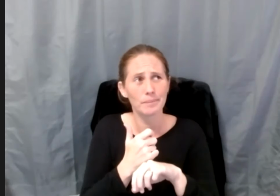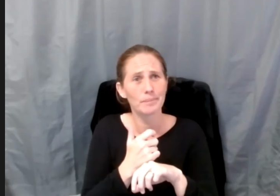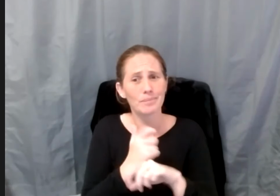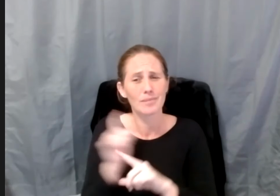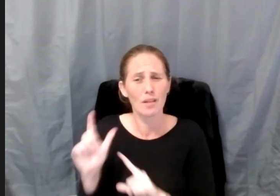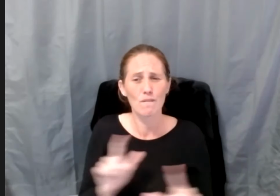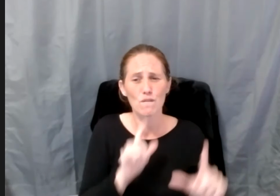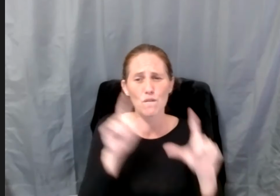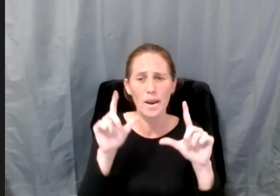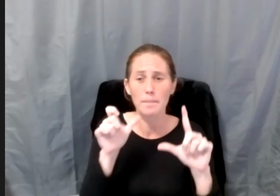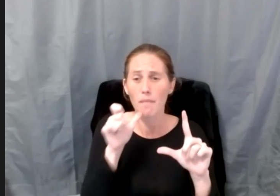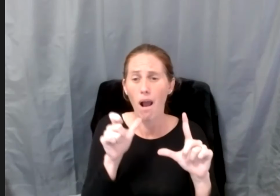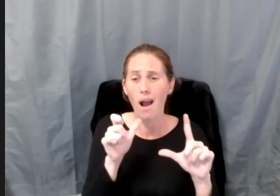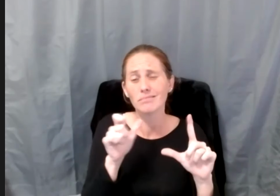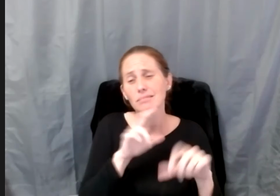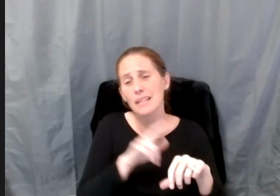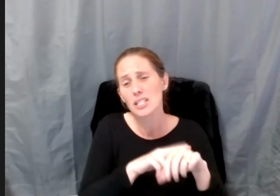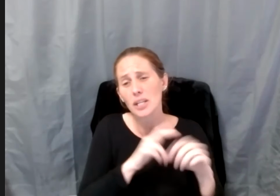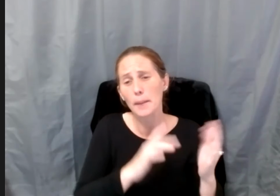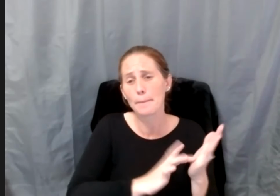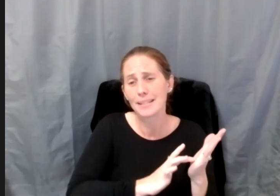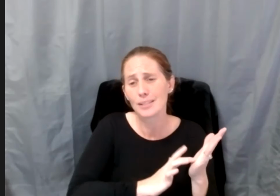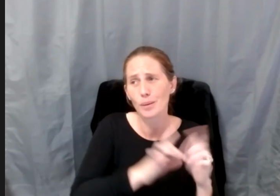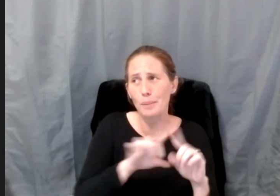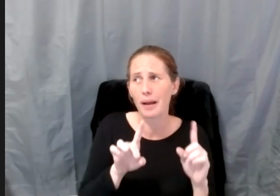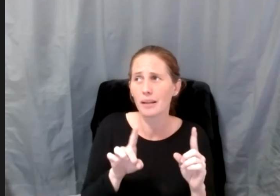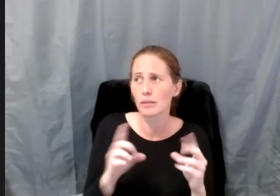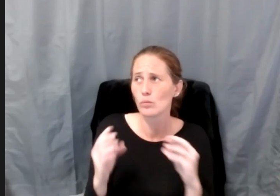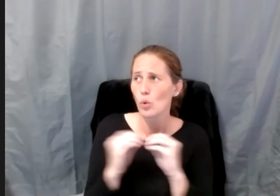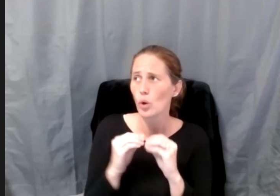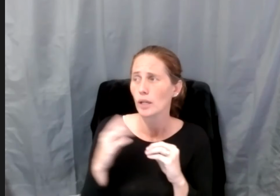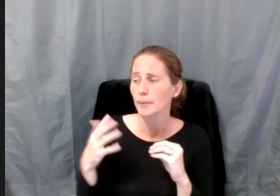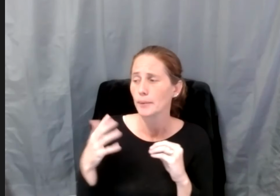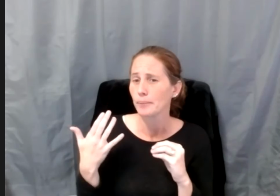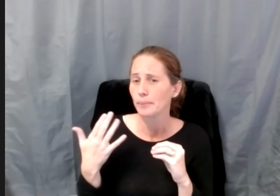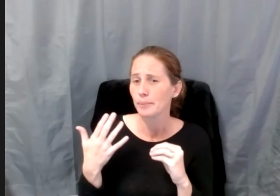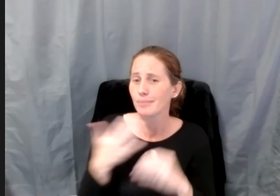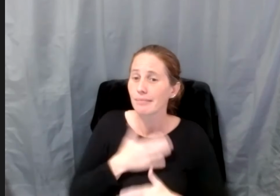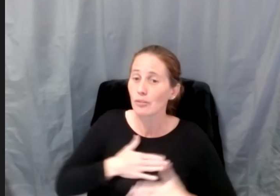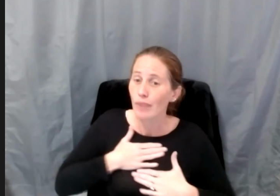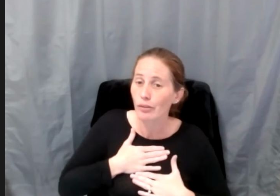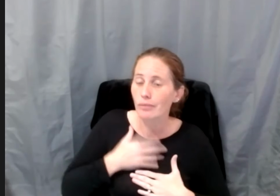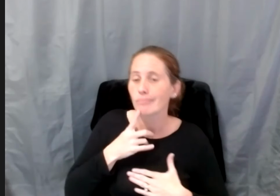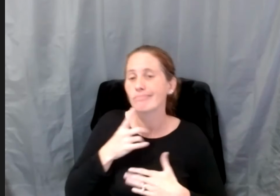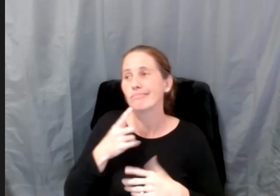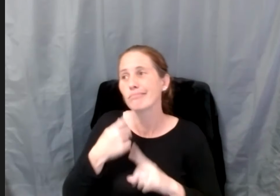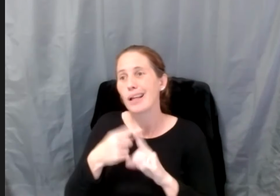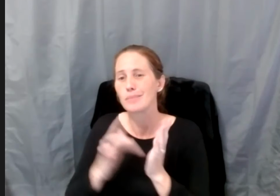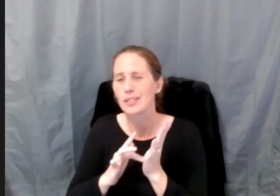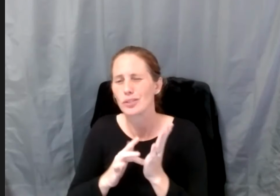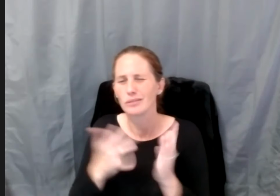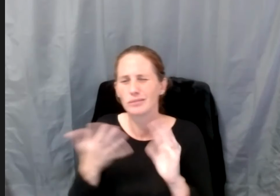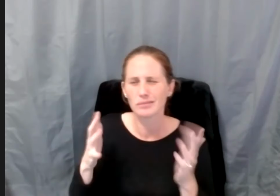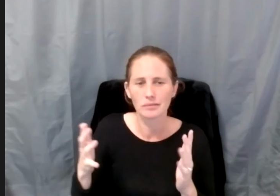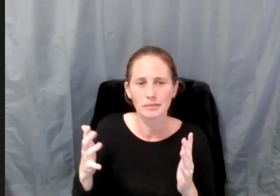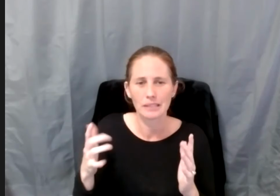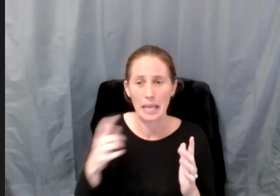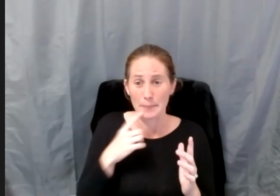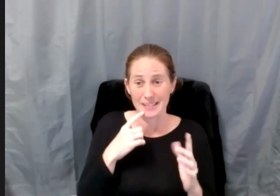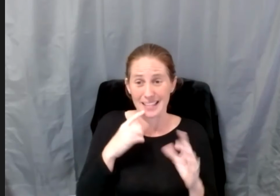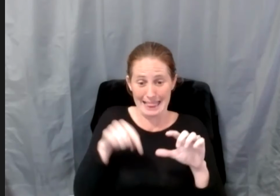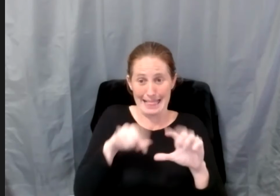not something seen as medicinal, but something seen as, um, both recreational and medicinal. And if I just, I just stepped back and say this whole